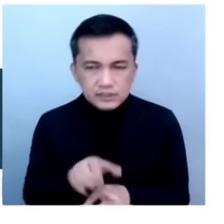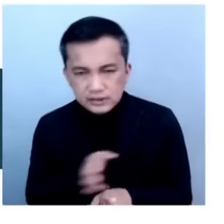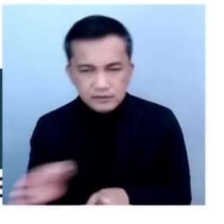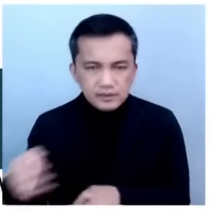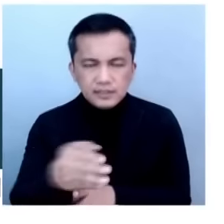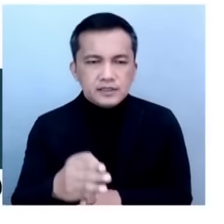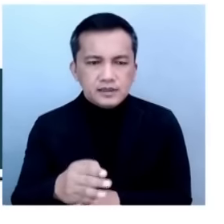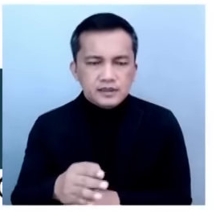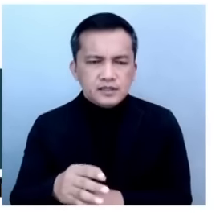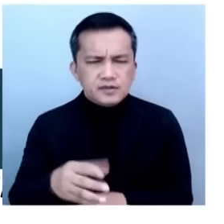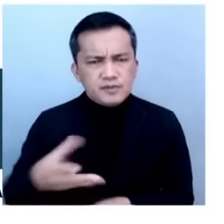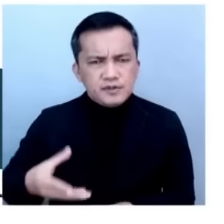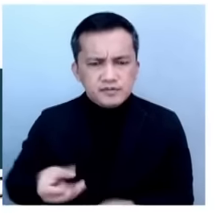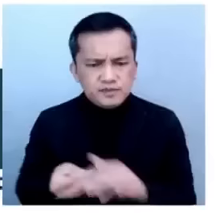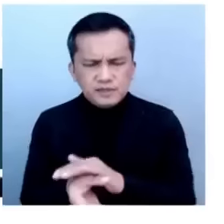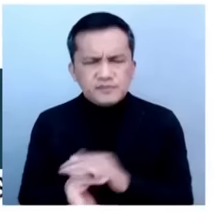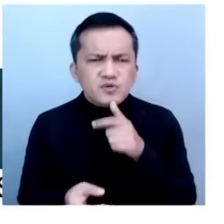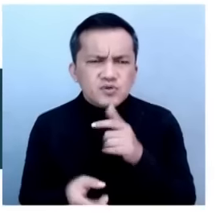senator bribe?